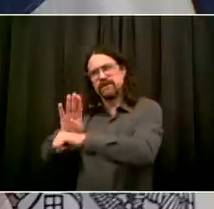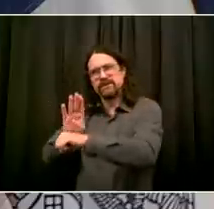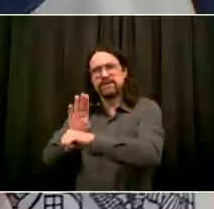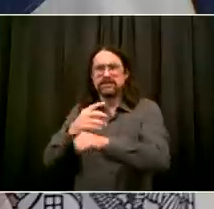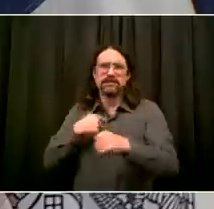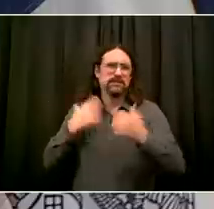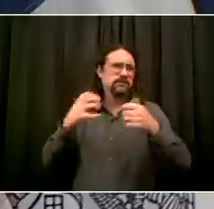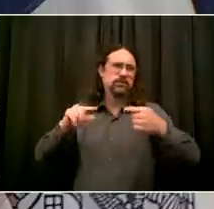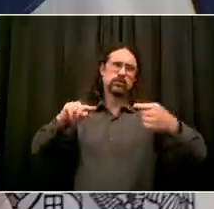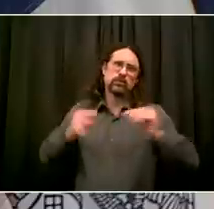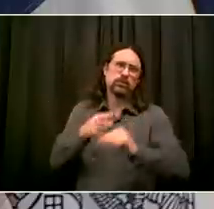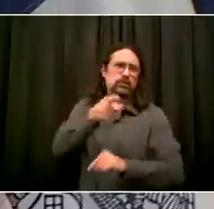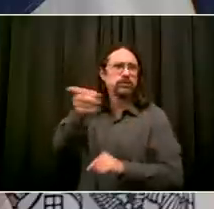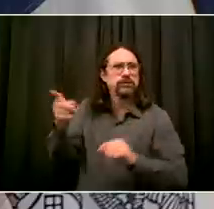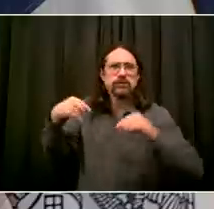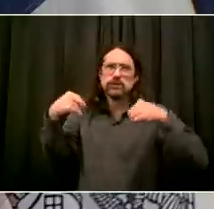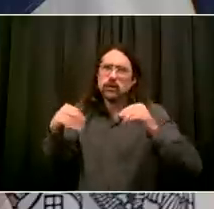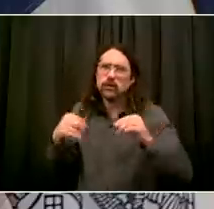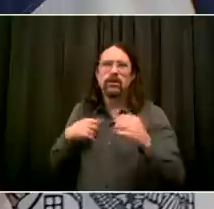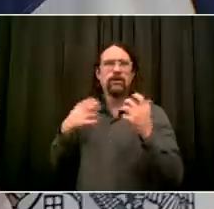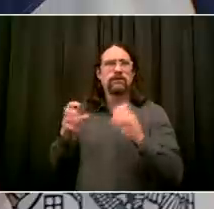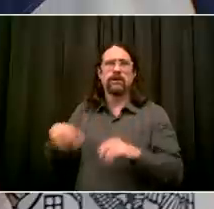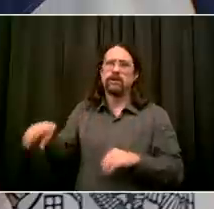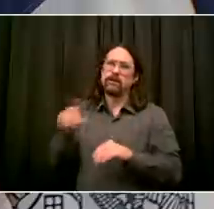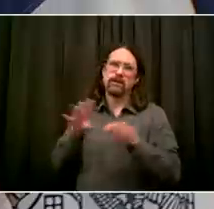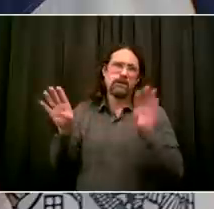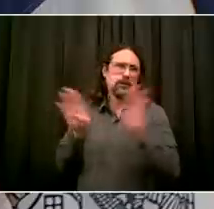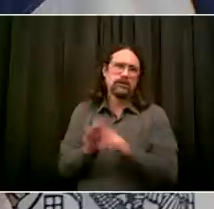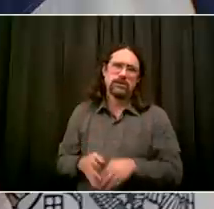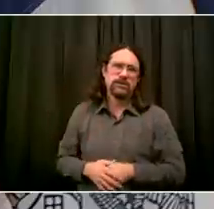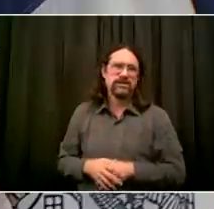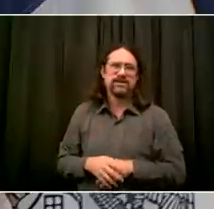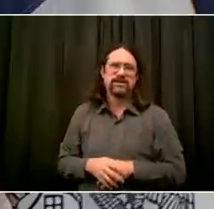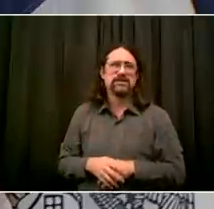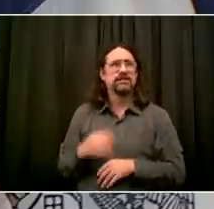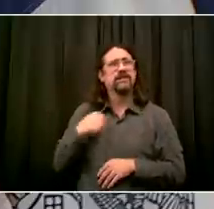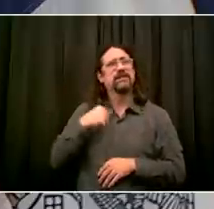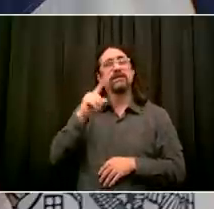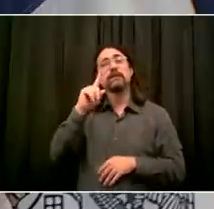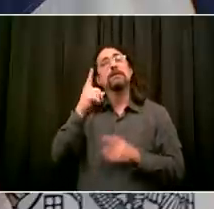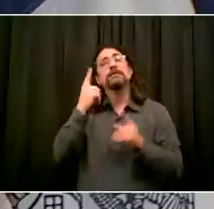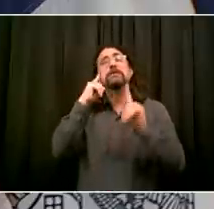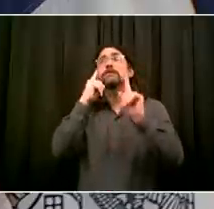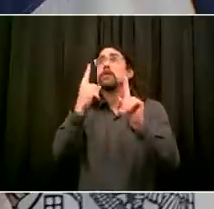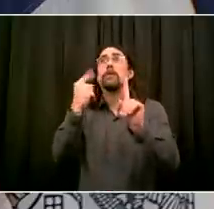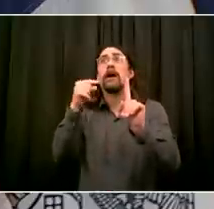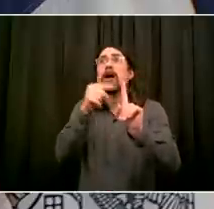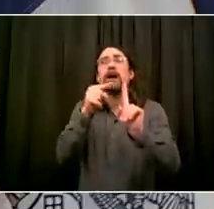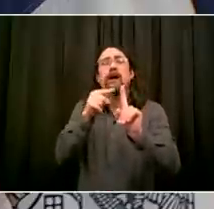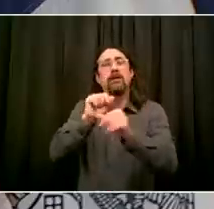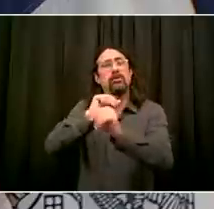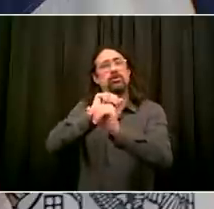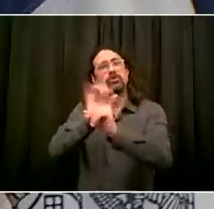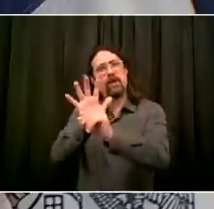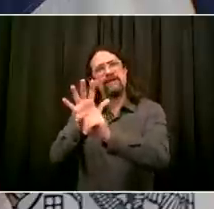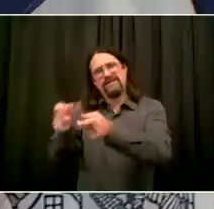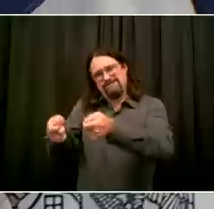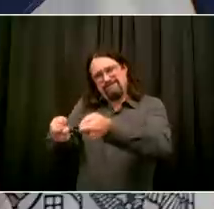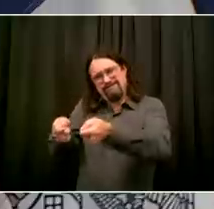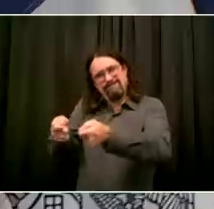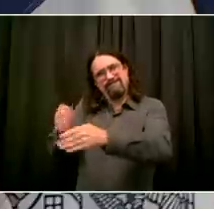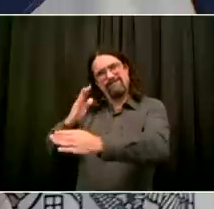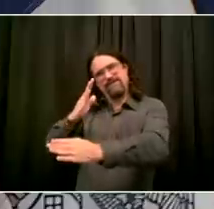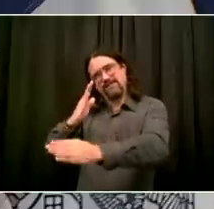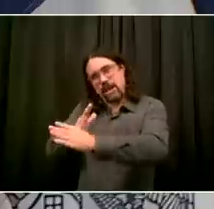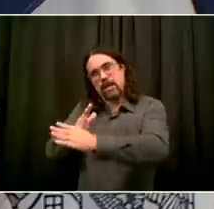start enforcement. Once we've gotten the word out to everyone, we'll start enforcement right away. And at that point, it will be very, very aggressive, because